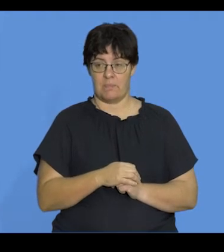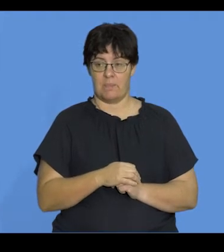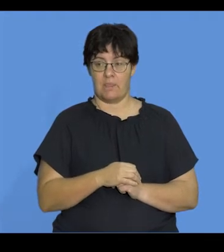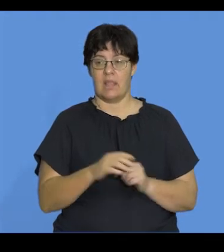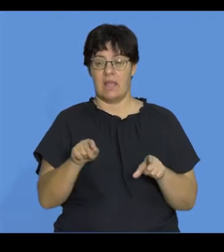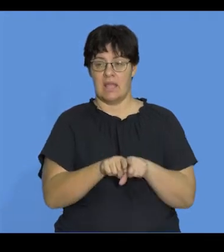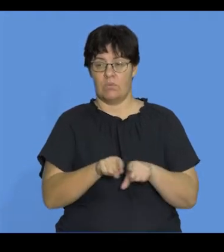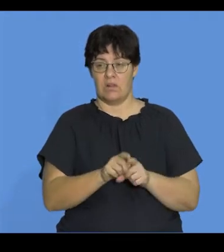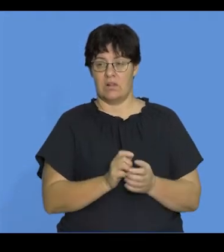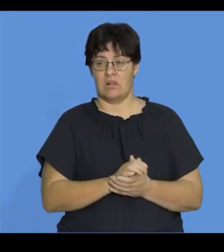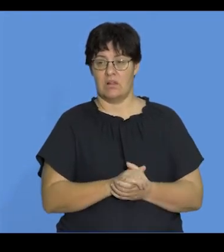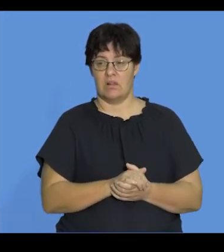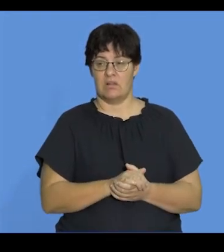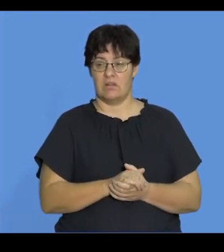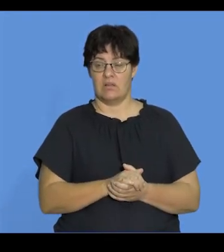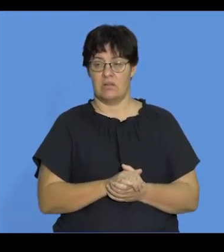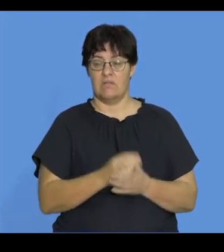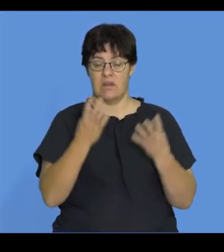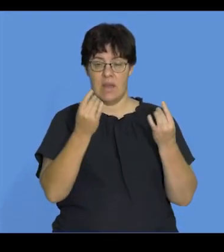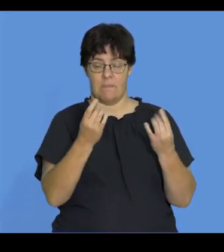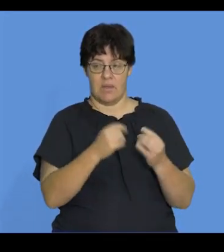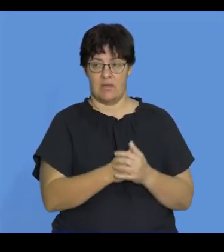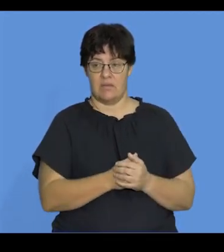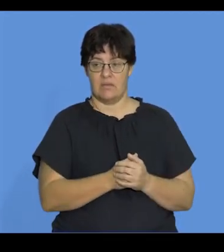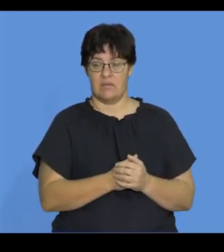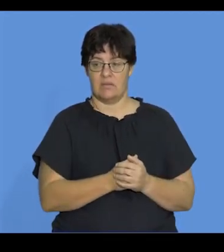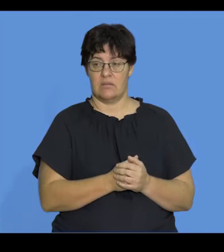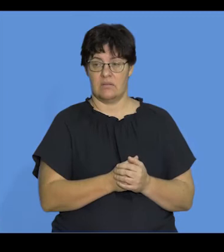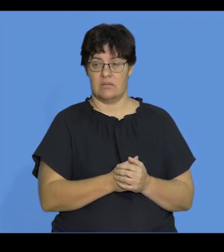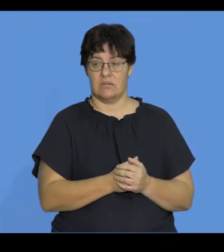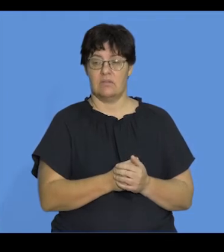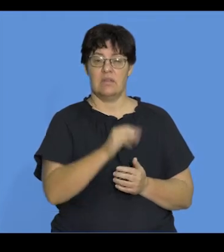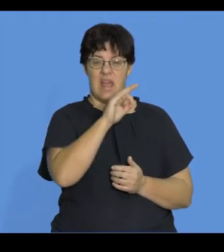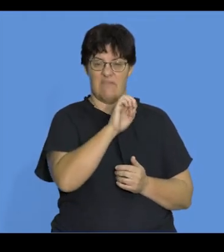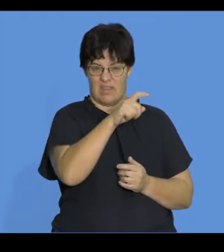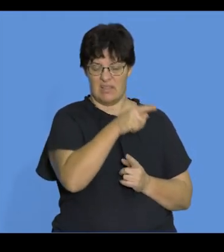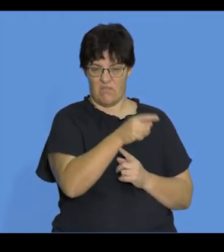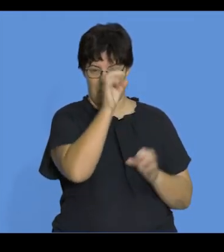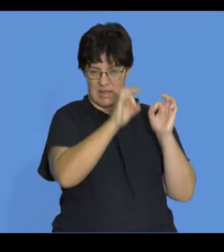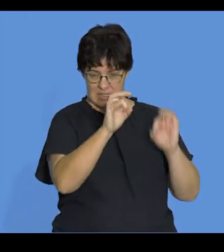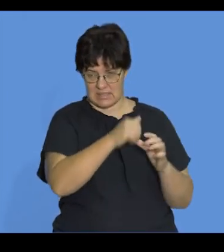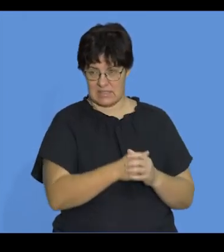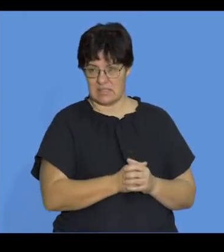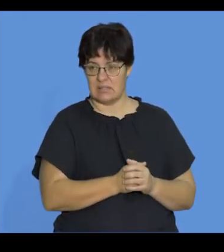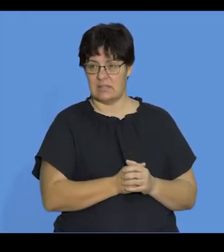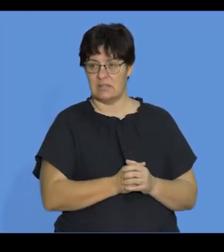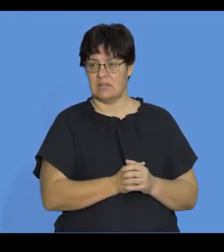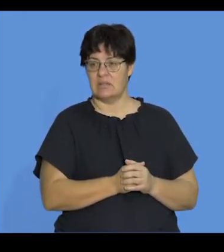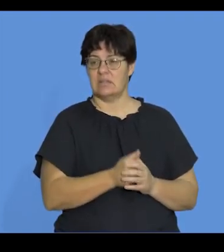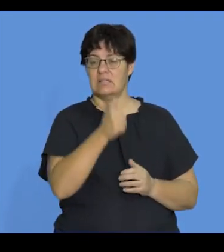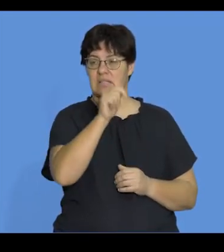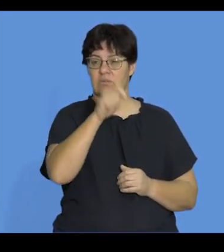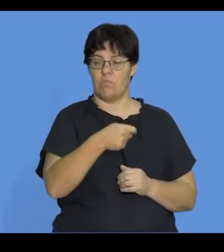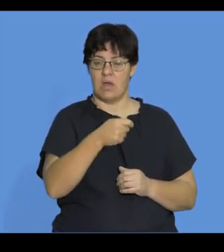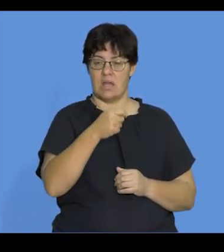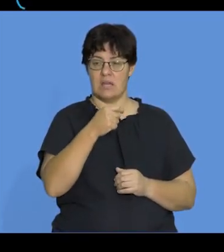right? Is equals to number, which is the FE, the number of particles,